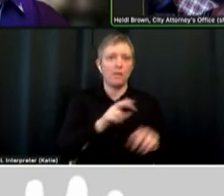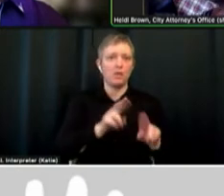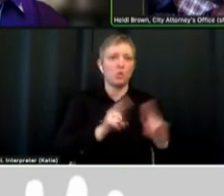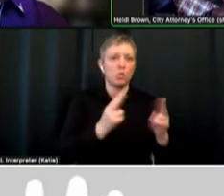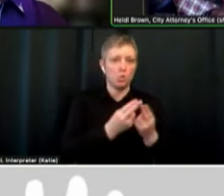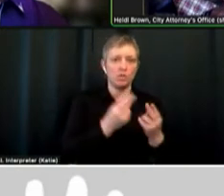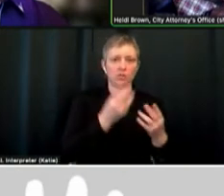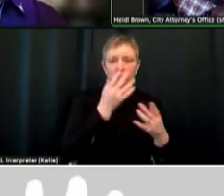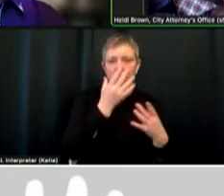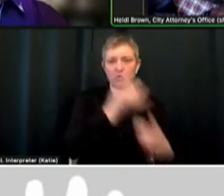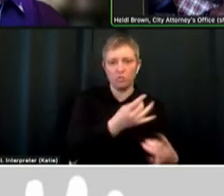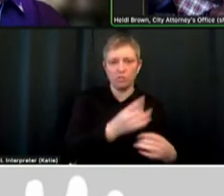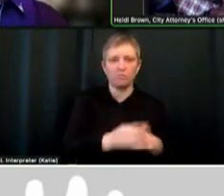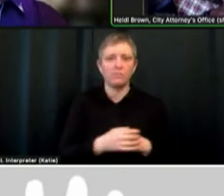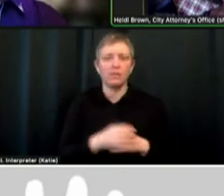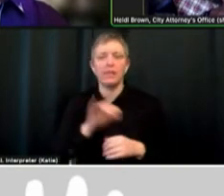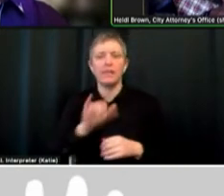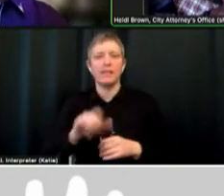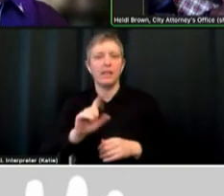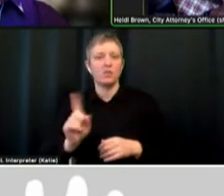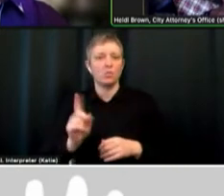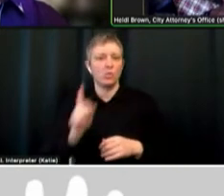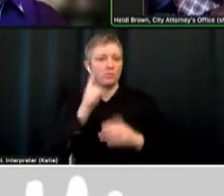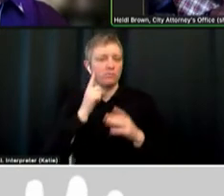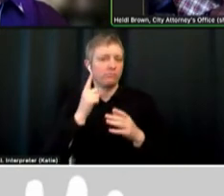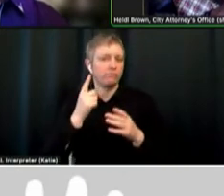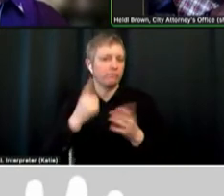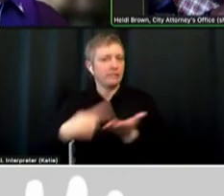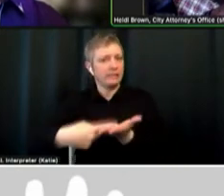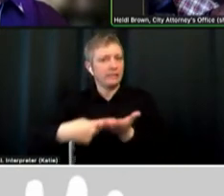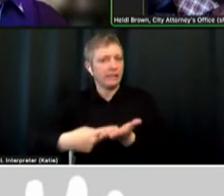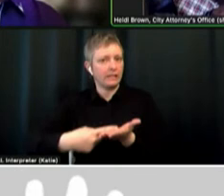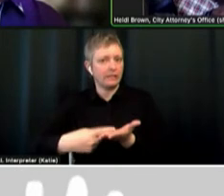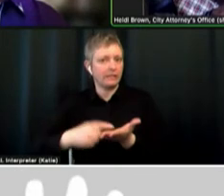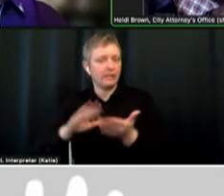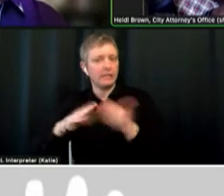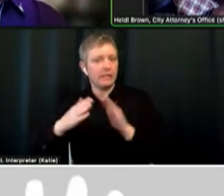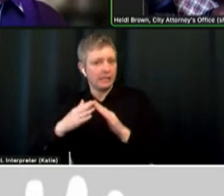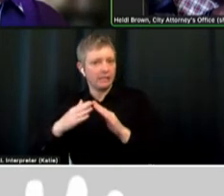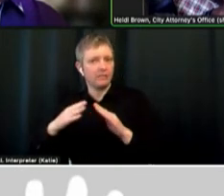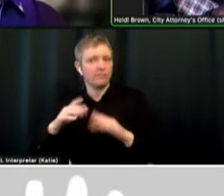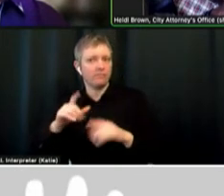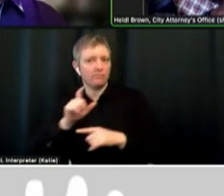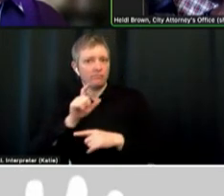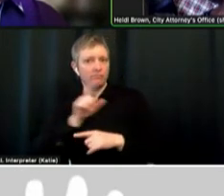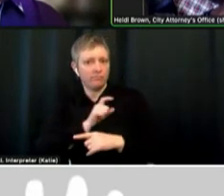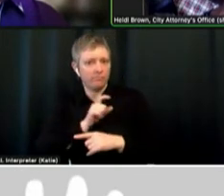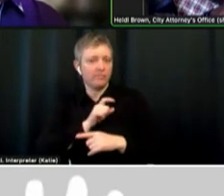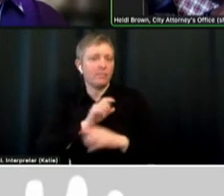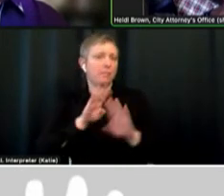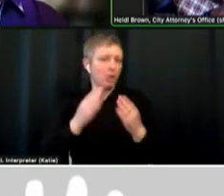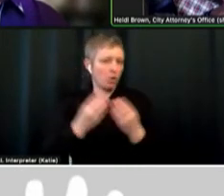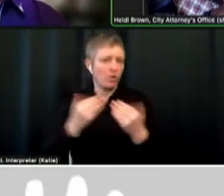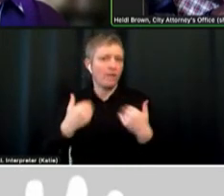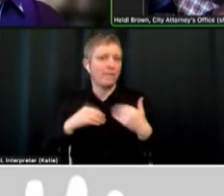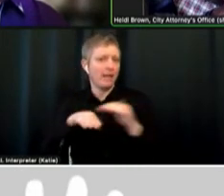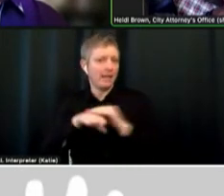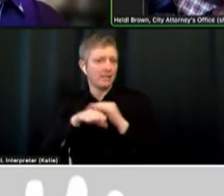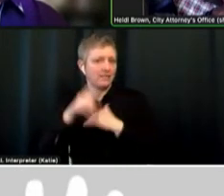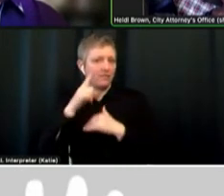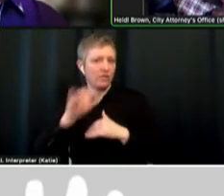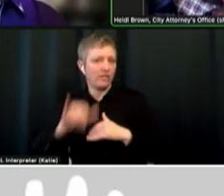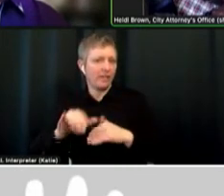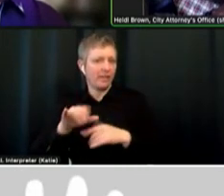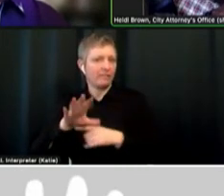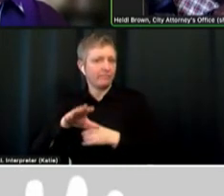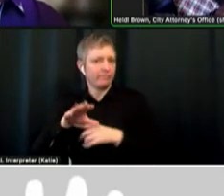it was clear that city bureaus and offices have access to the body camera footage. And we also talked about the pilot program